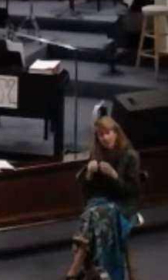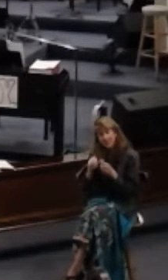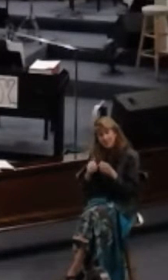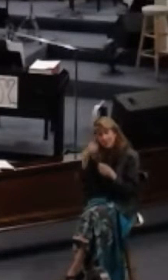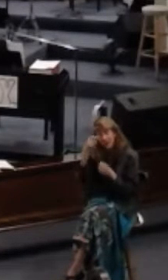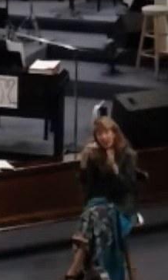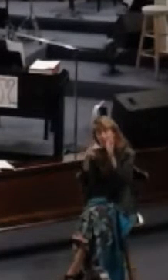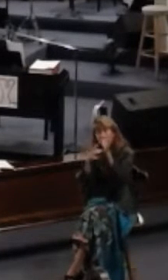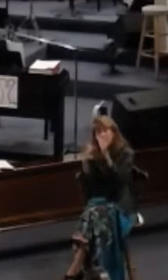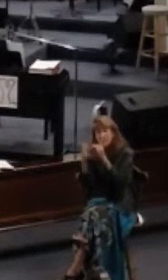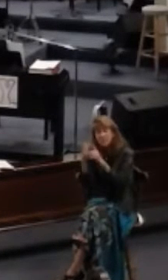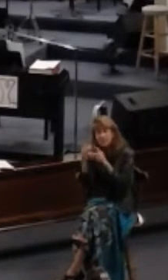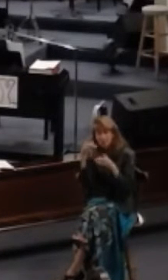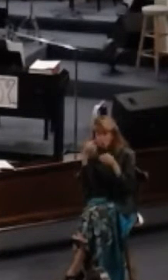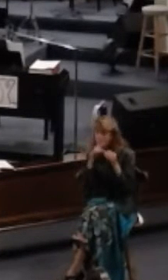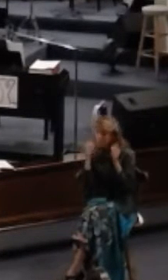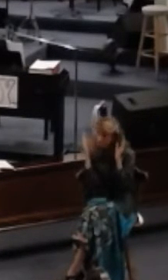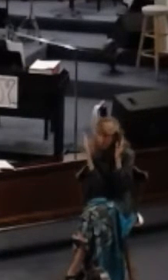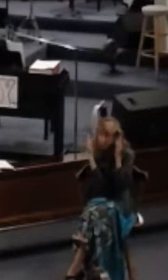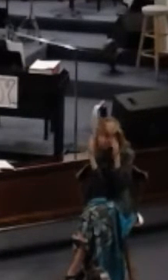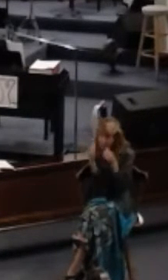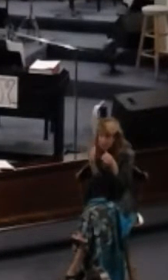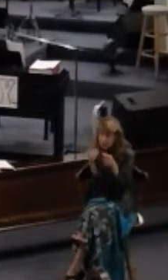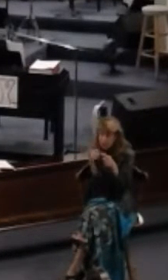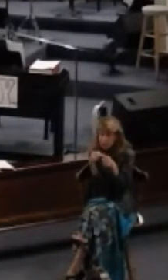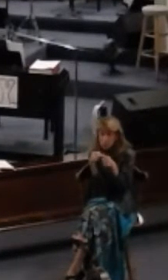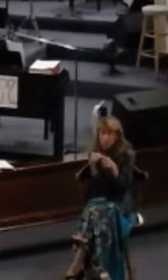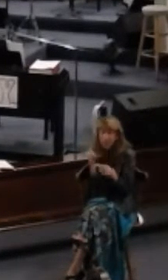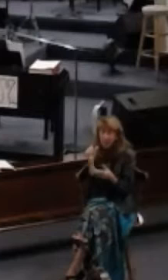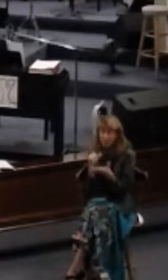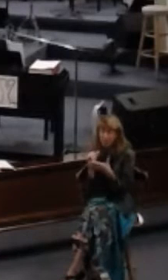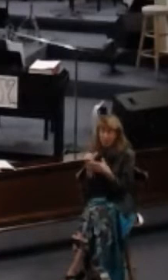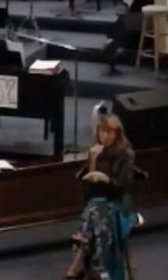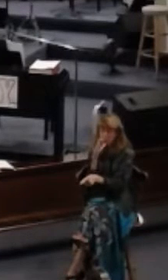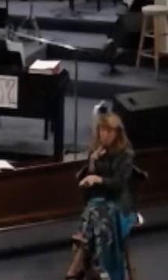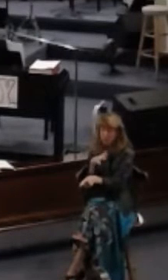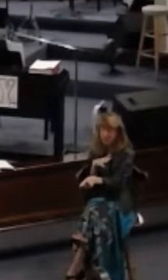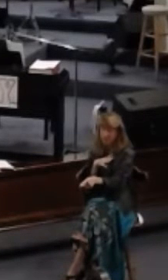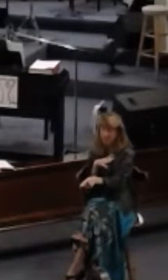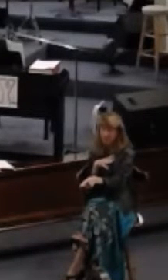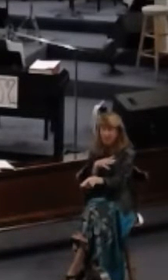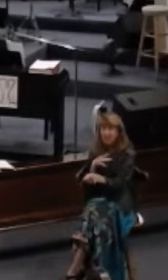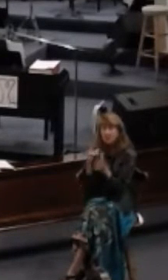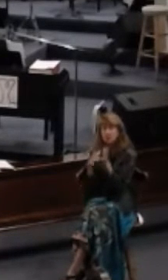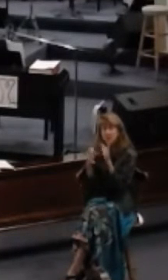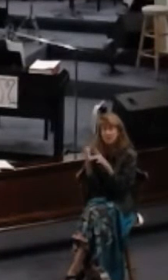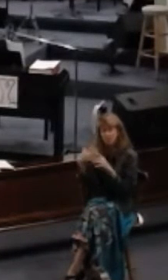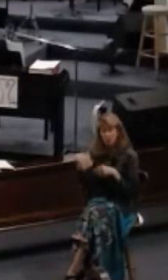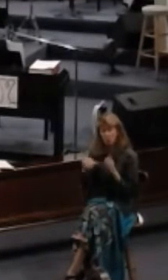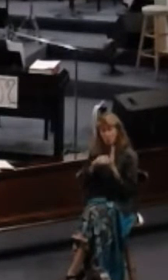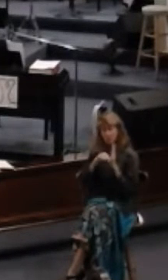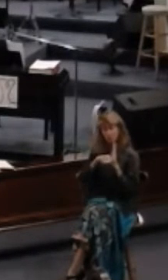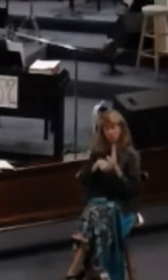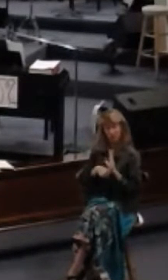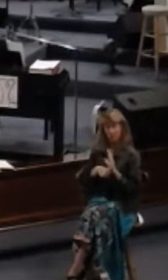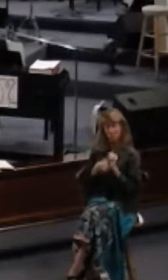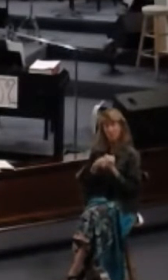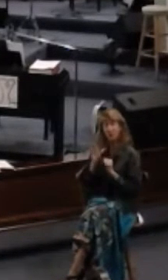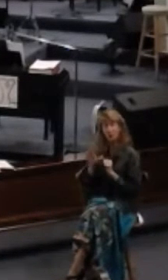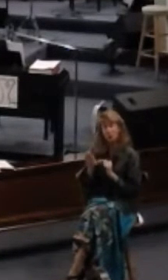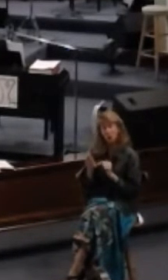Because Jesus paid attention to her gift. Jesus was impressed by her